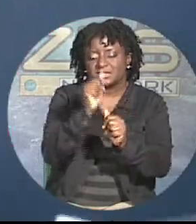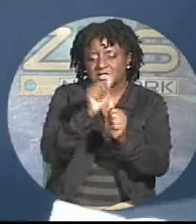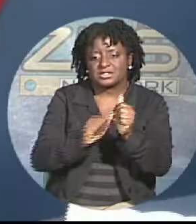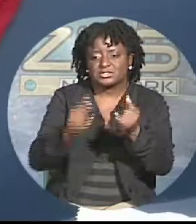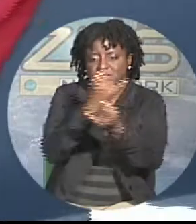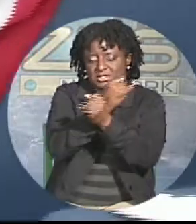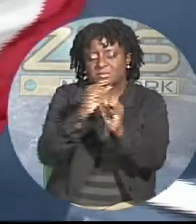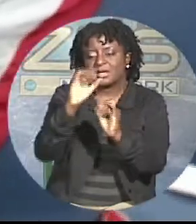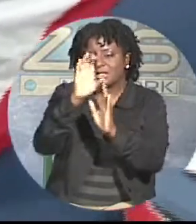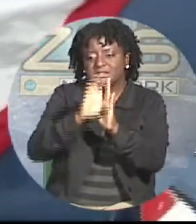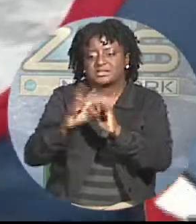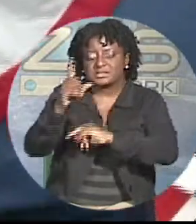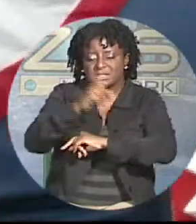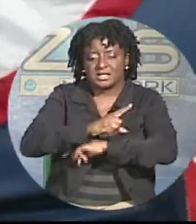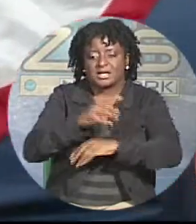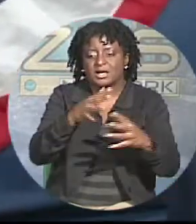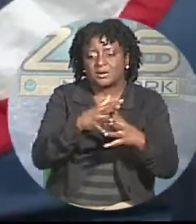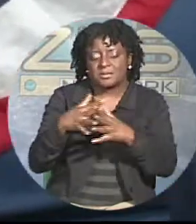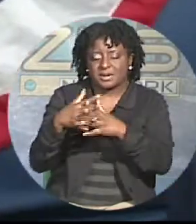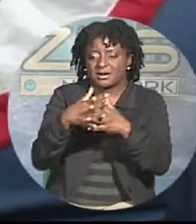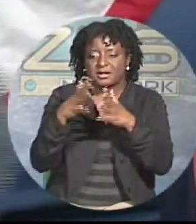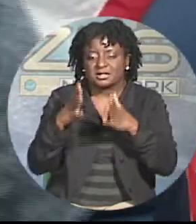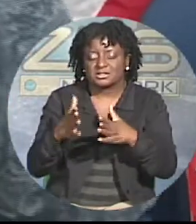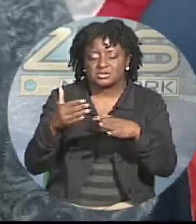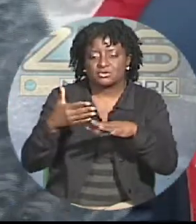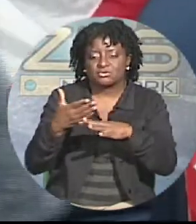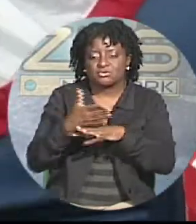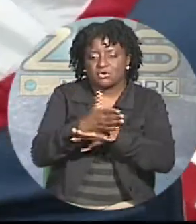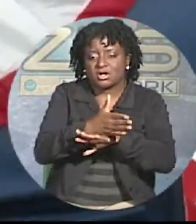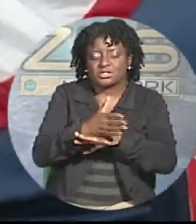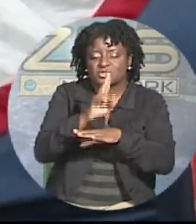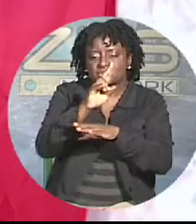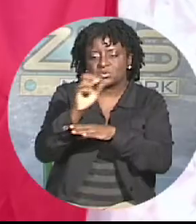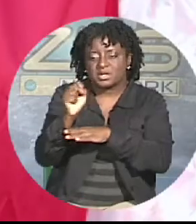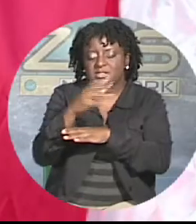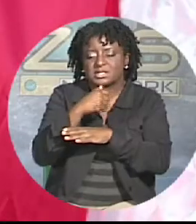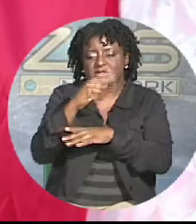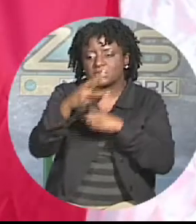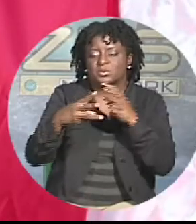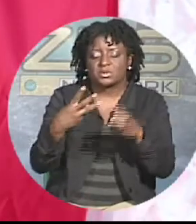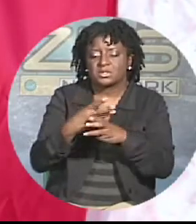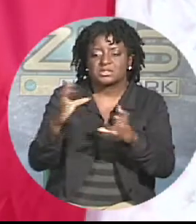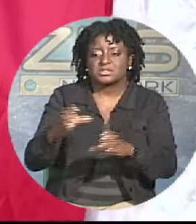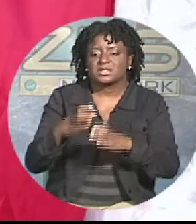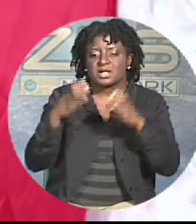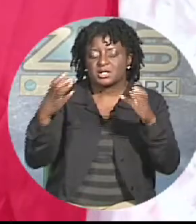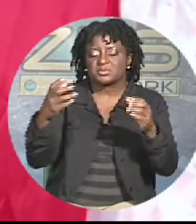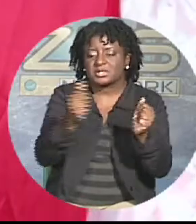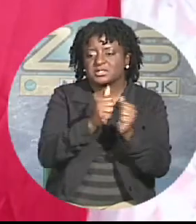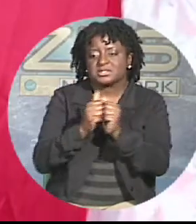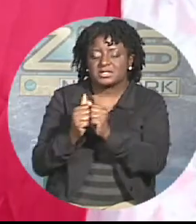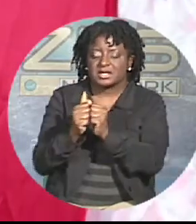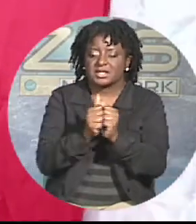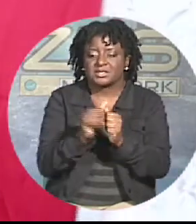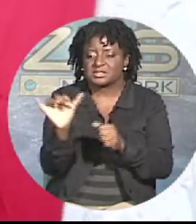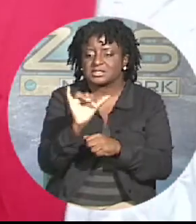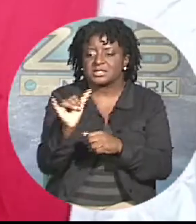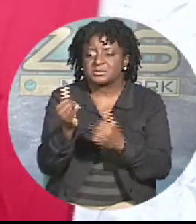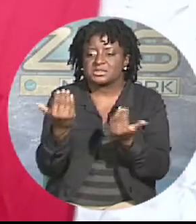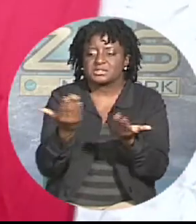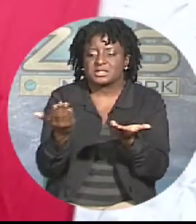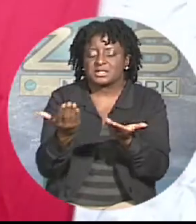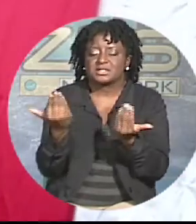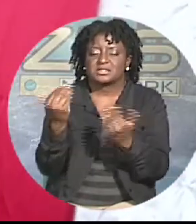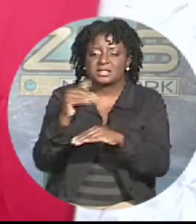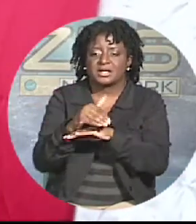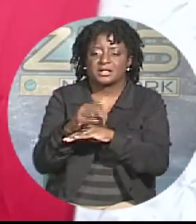Independence Day, Americans from across the United States and around the world celebrate these values that tie us together, much as we are doing here tonight.